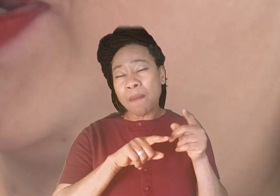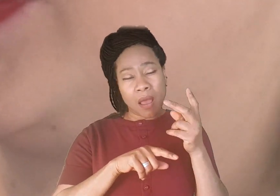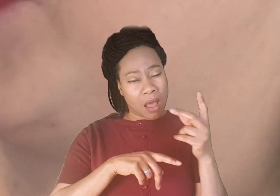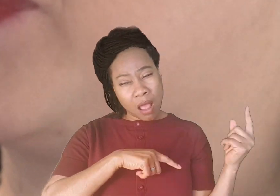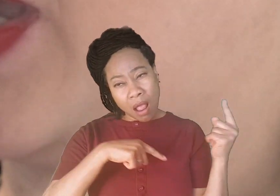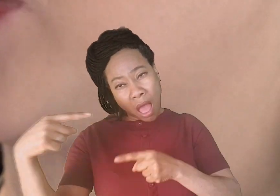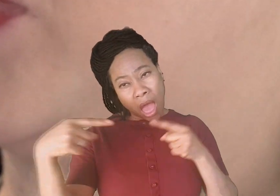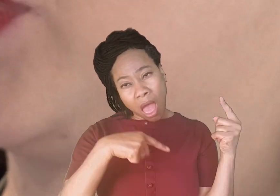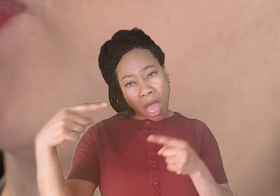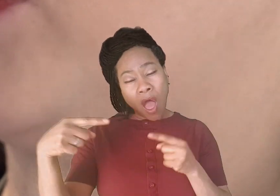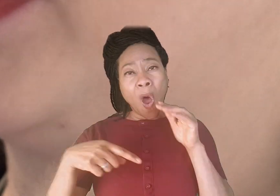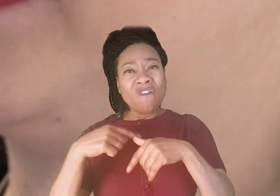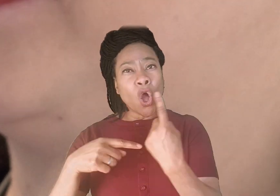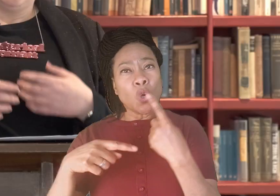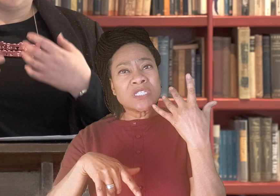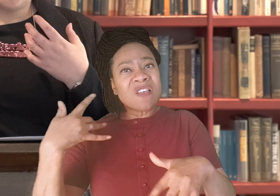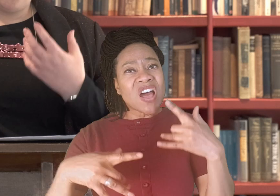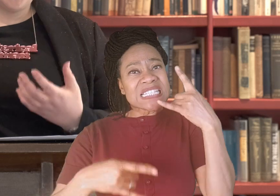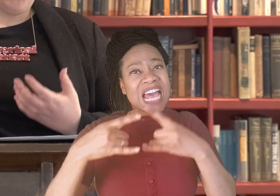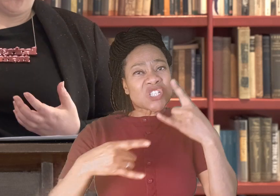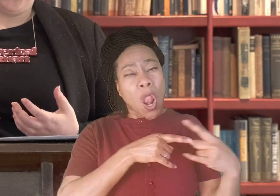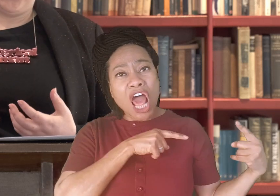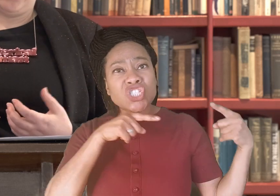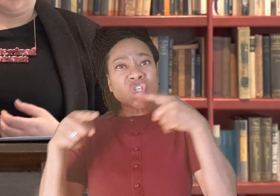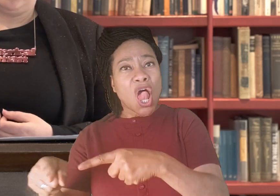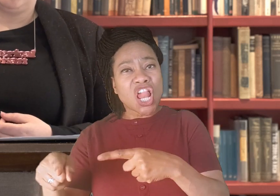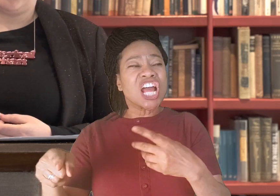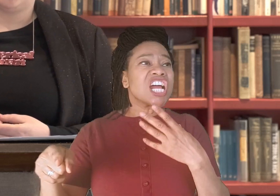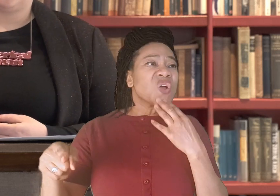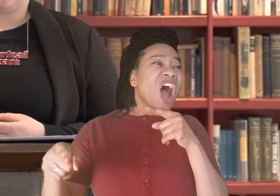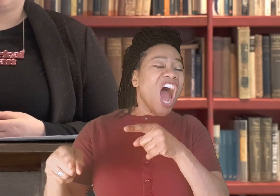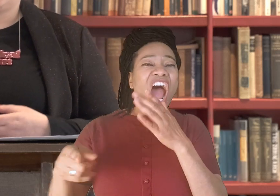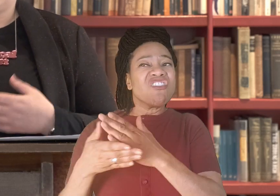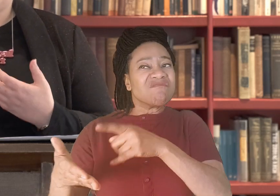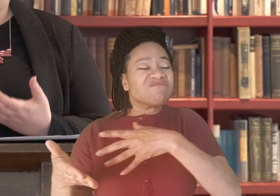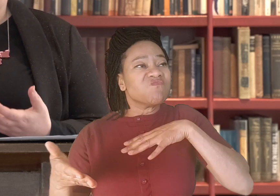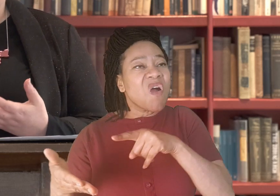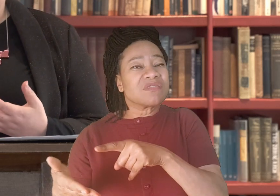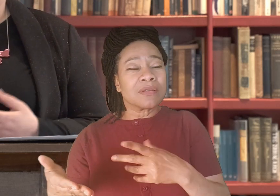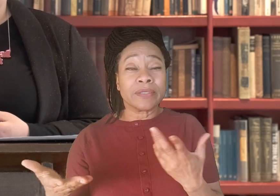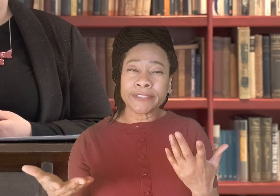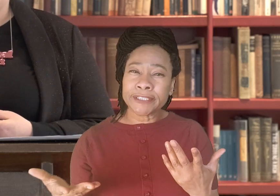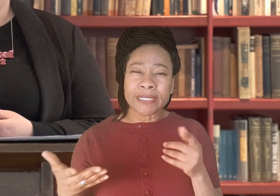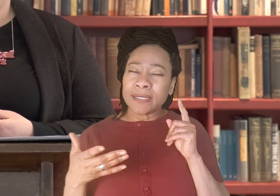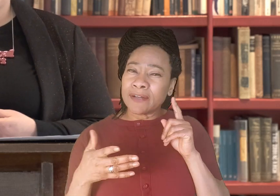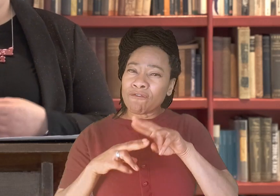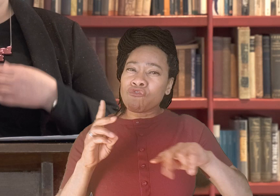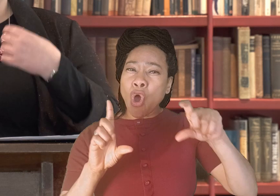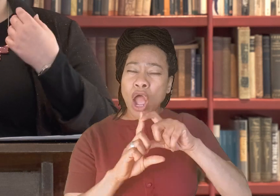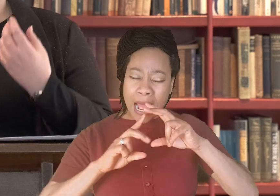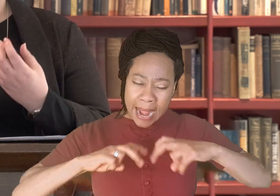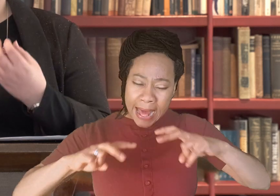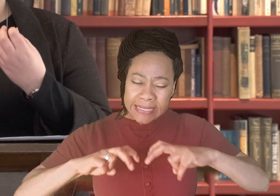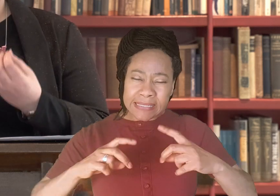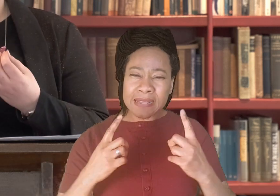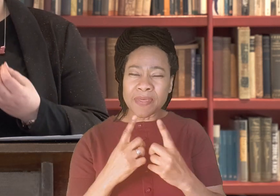against the victims of sexual assault? There's one more thing in his case of analysis that struck me as familiar. It